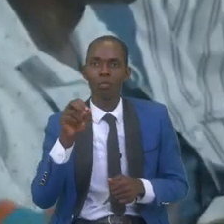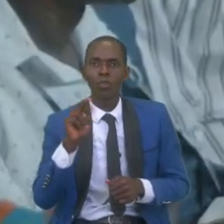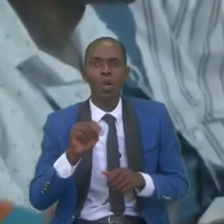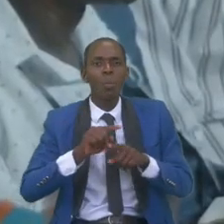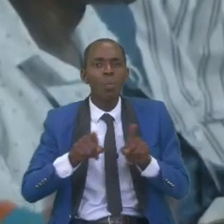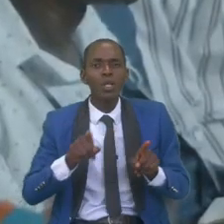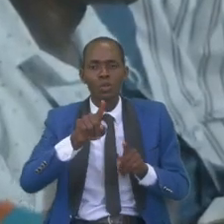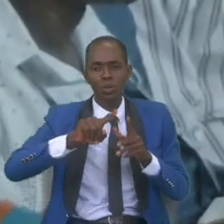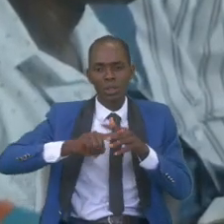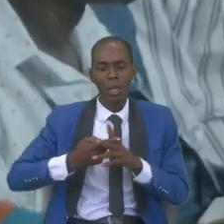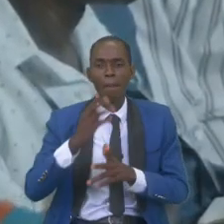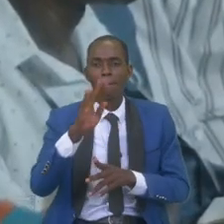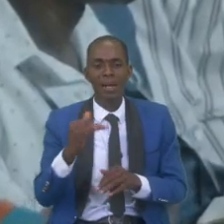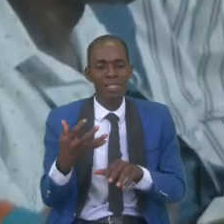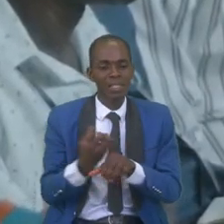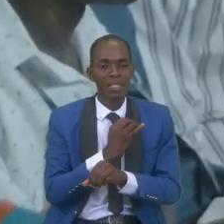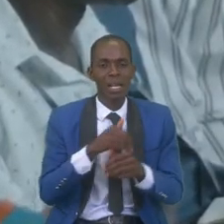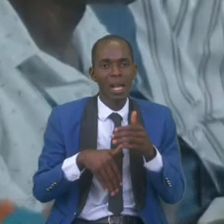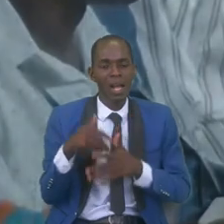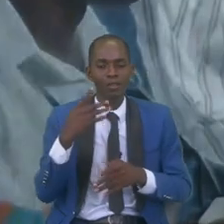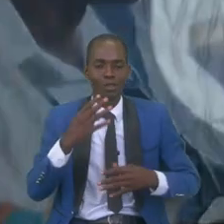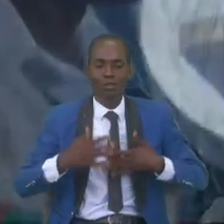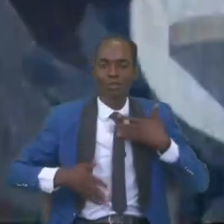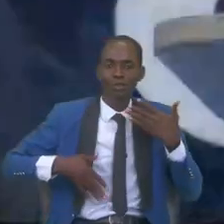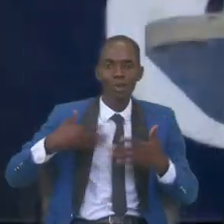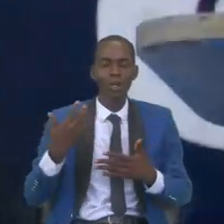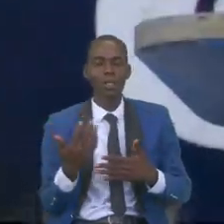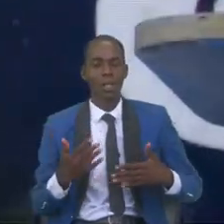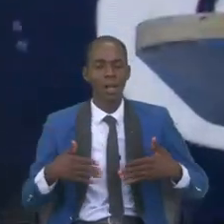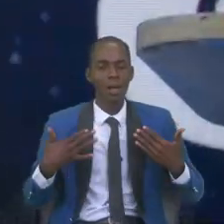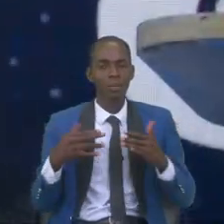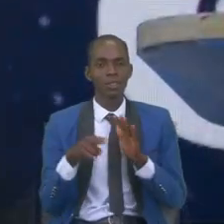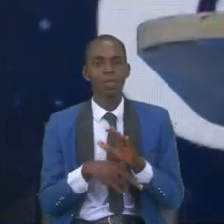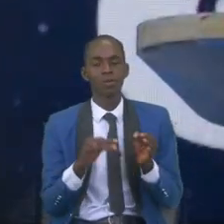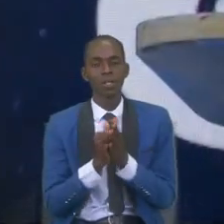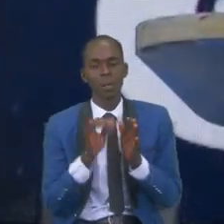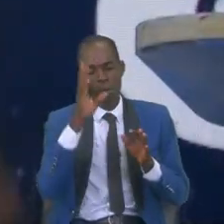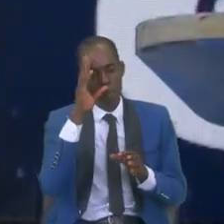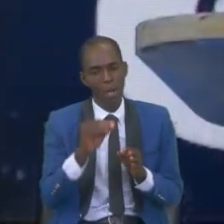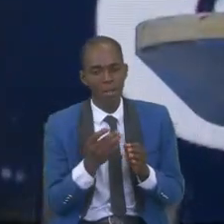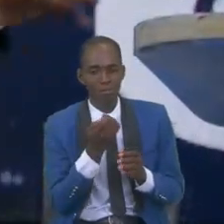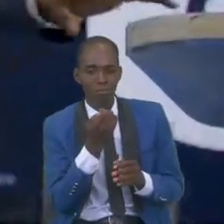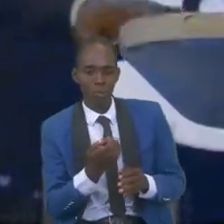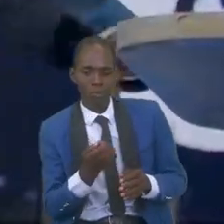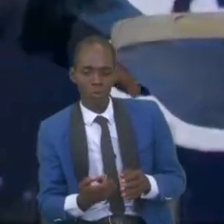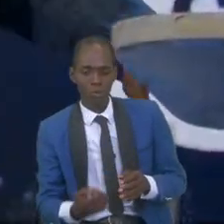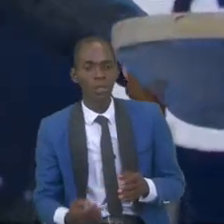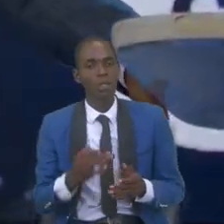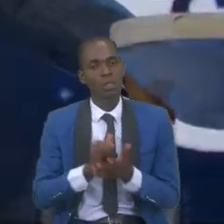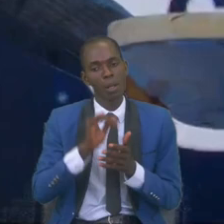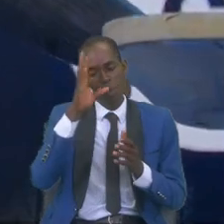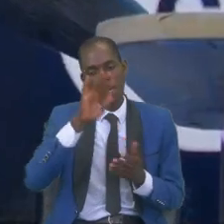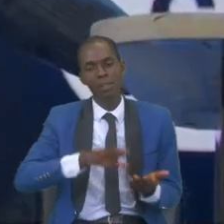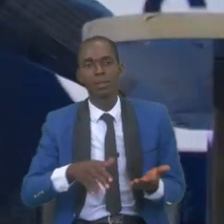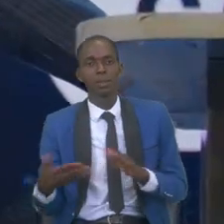and the livelihood and the family away from him until the man is so sorrowful, he drops dead. That's those